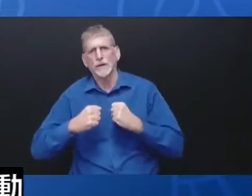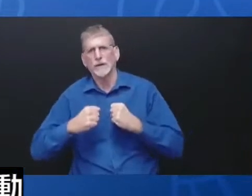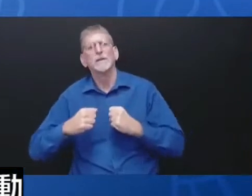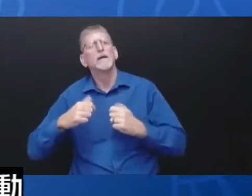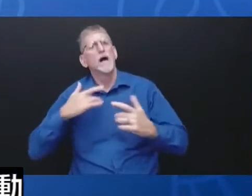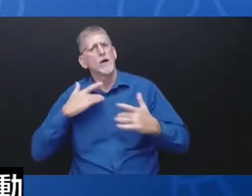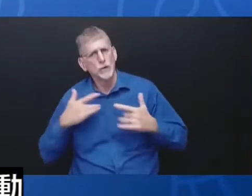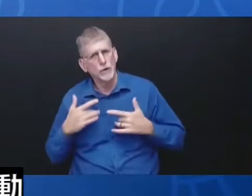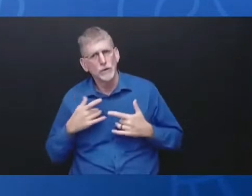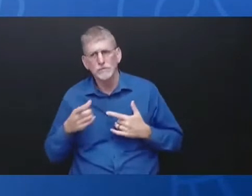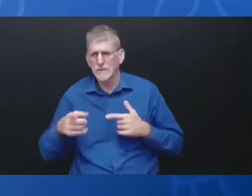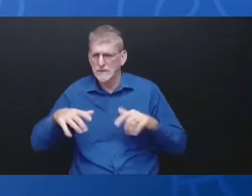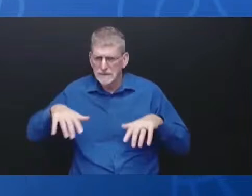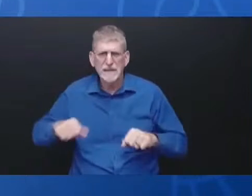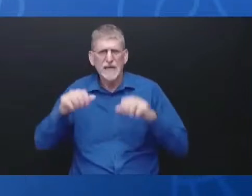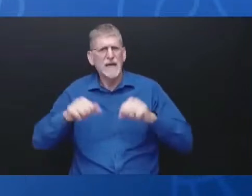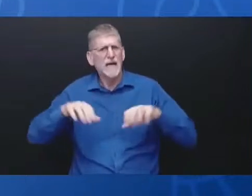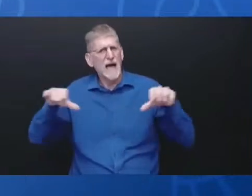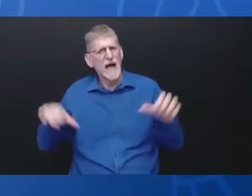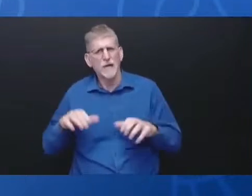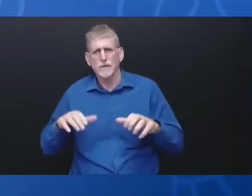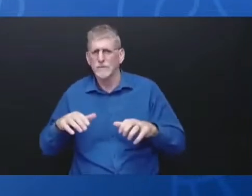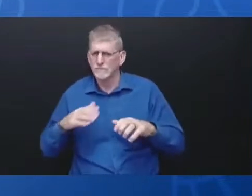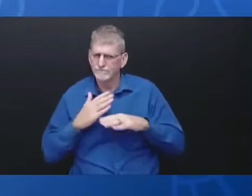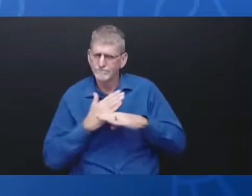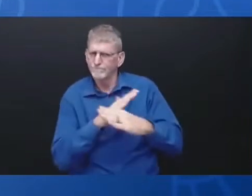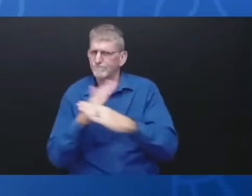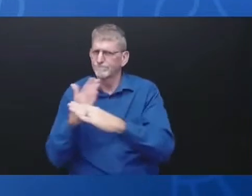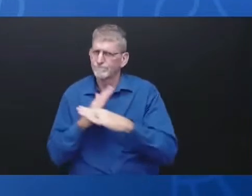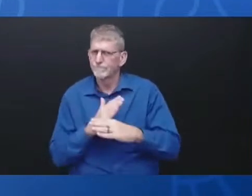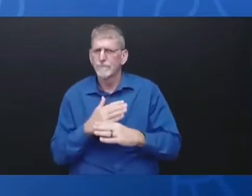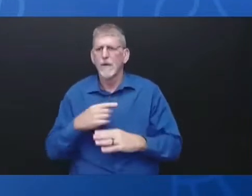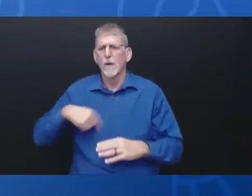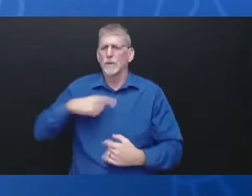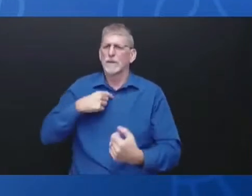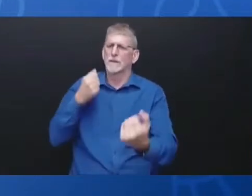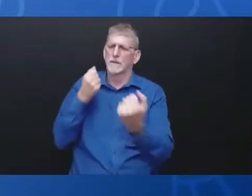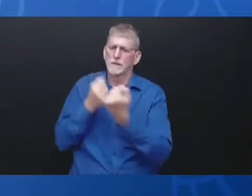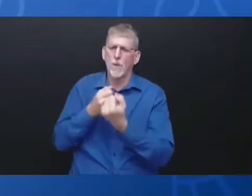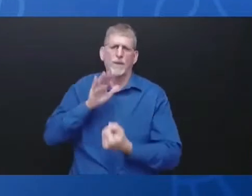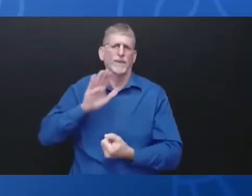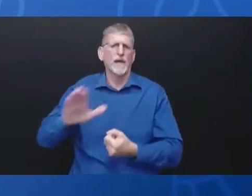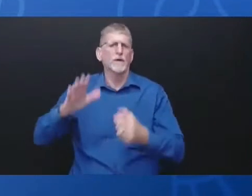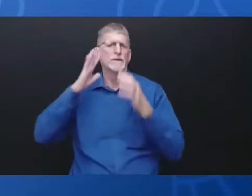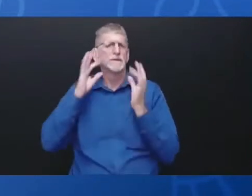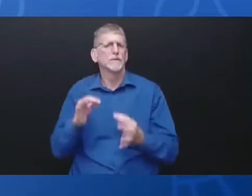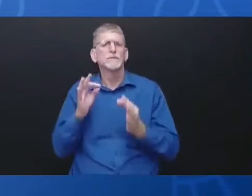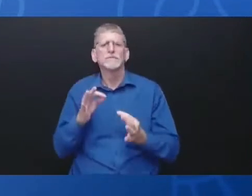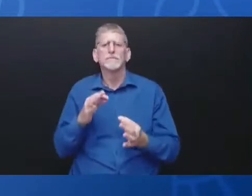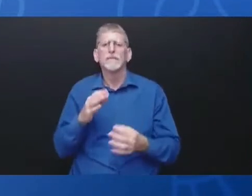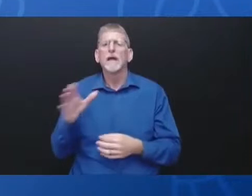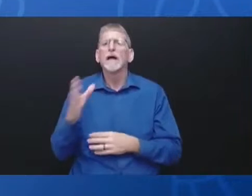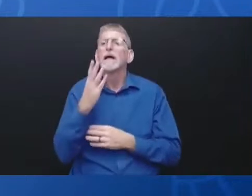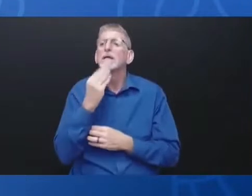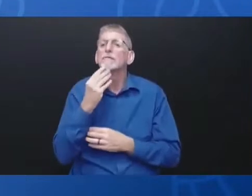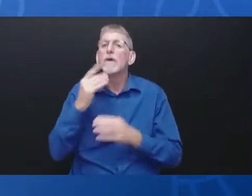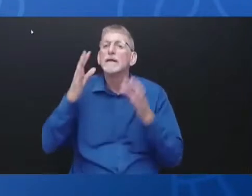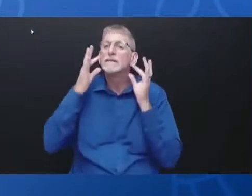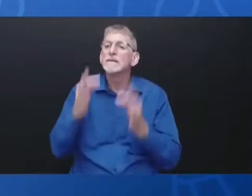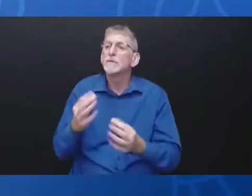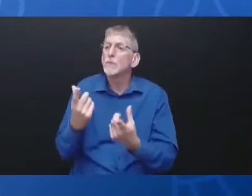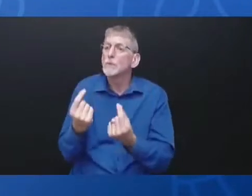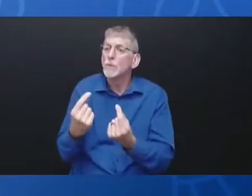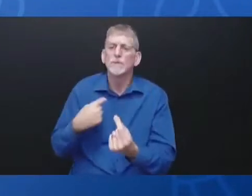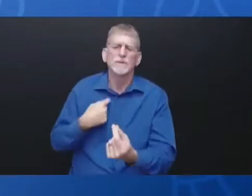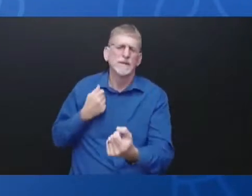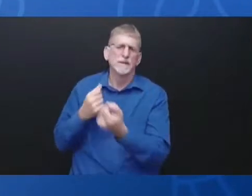stand with those decisions and what the Israelis choose to do in that framework. Yes, sir. Thank you. Two questions.